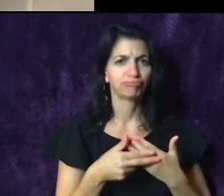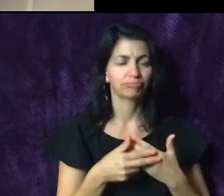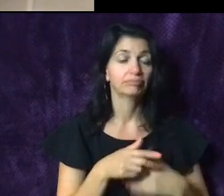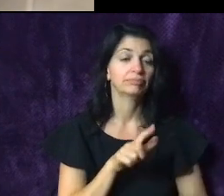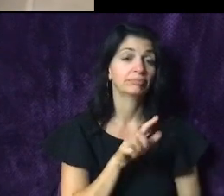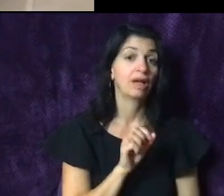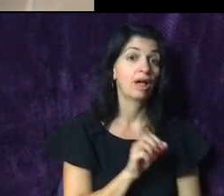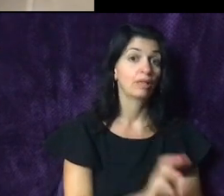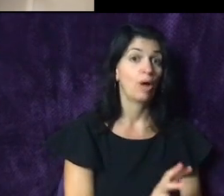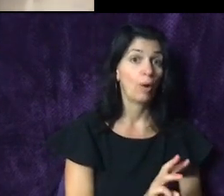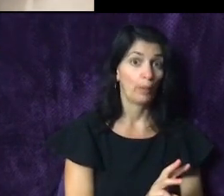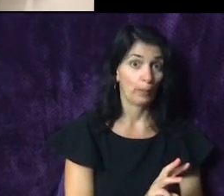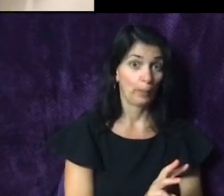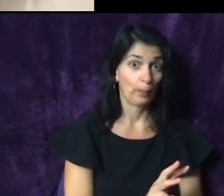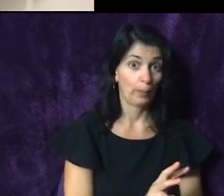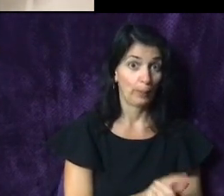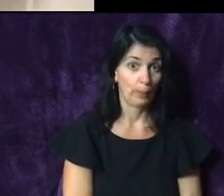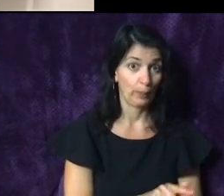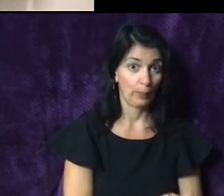Low.